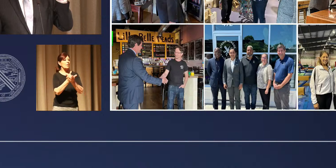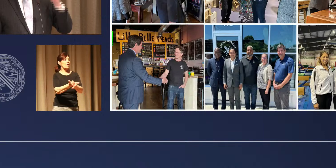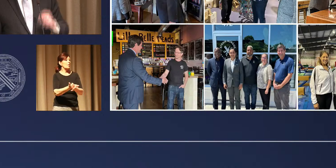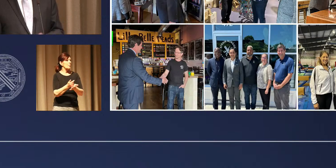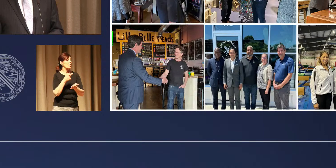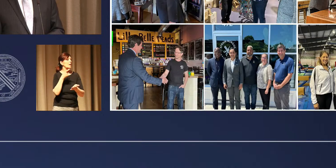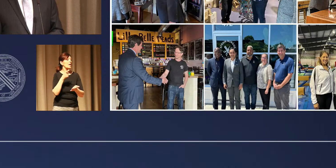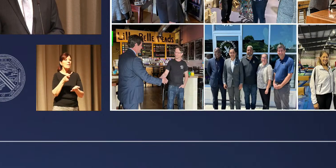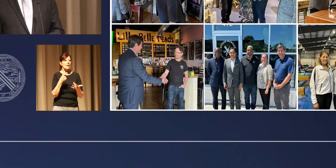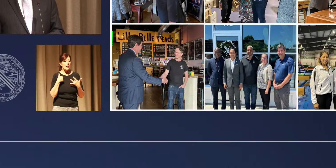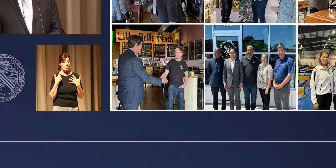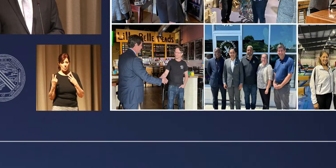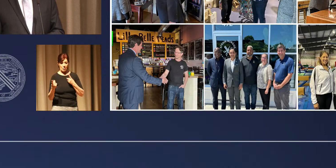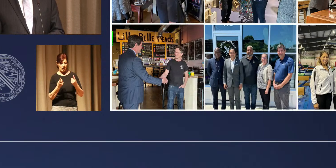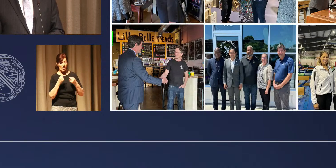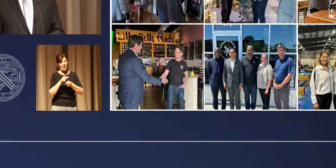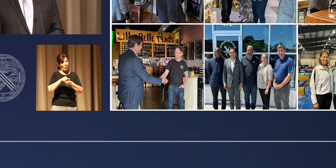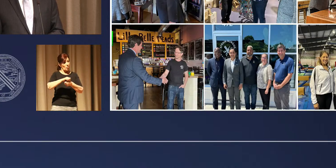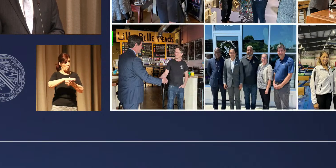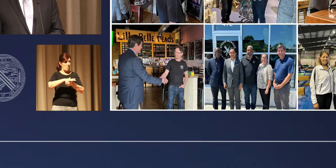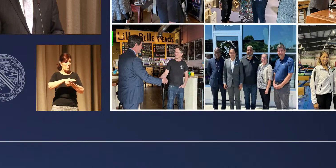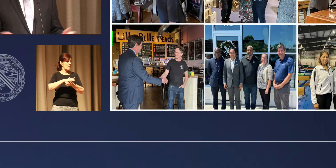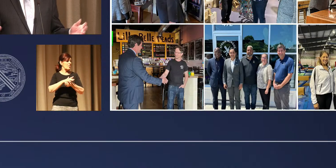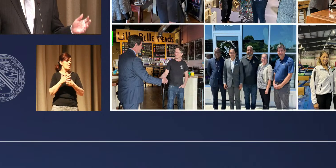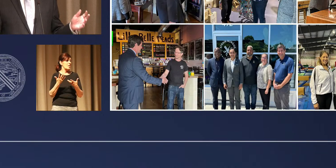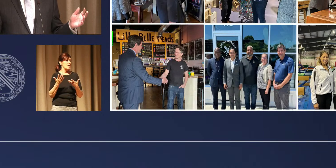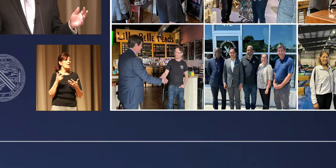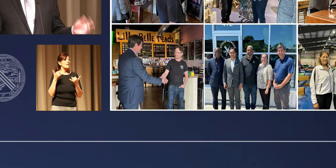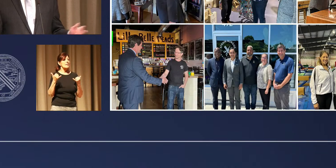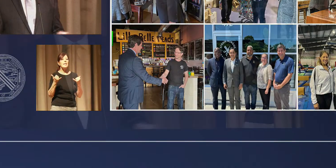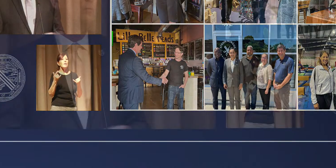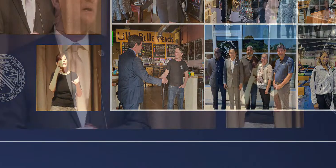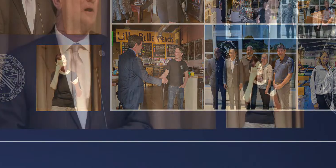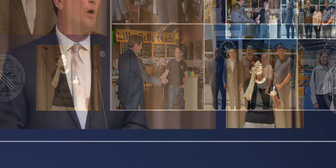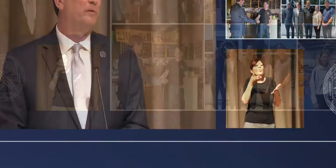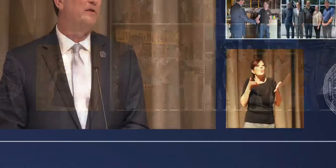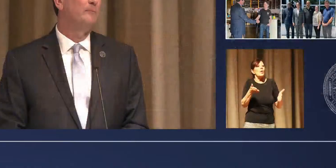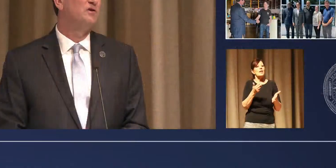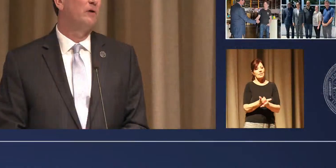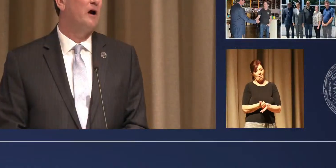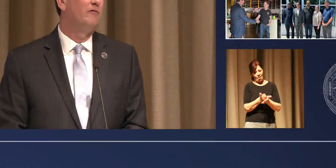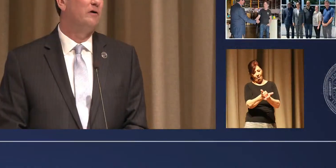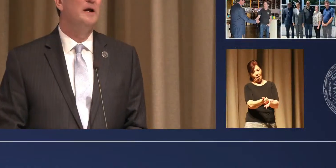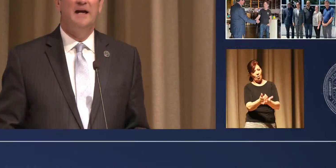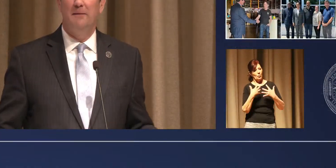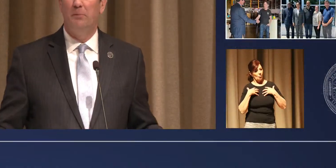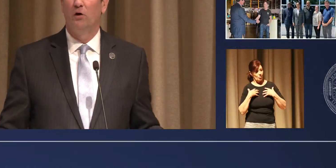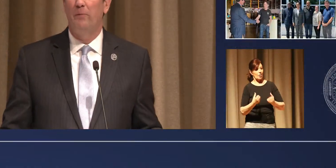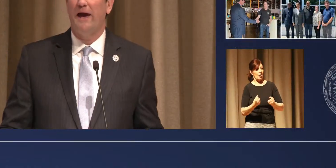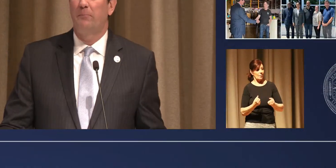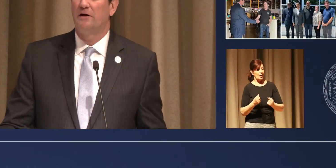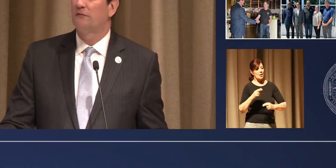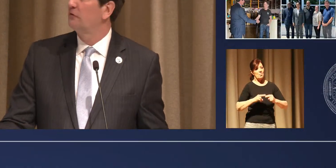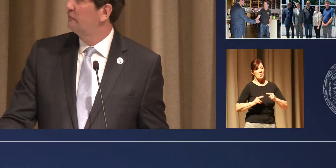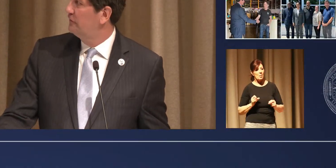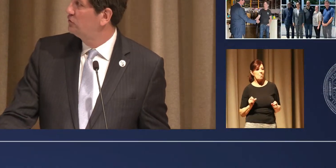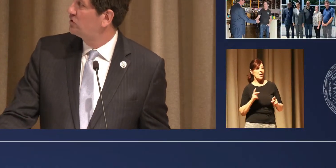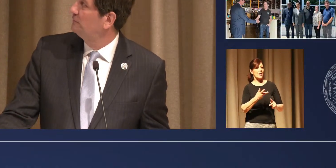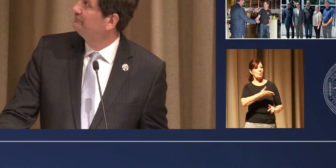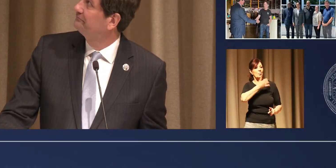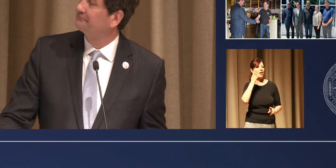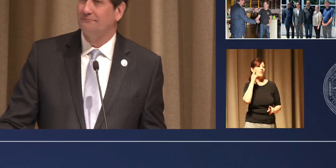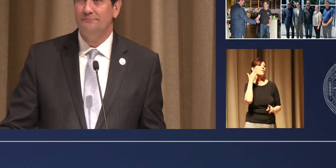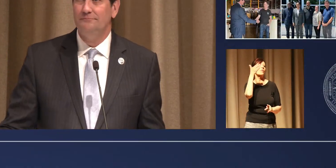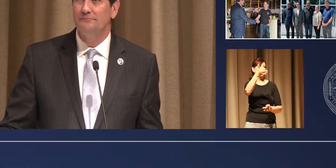were hard-pressed during the days of the COVID-19 pandemic, and this is just one way we are helping them to recover and build back better for the